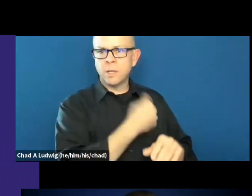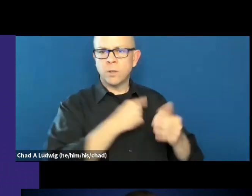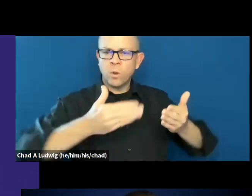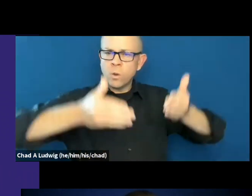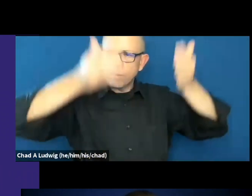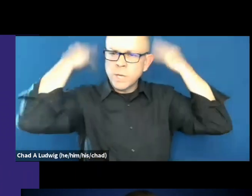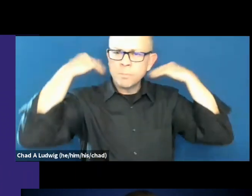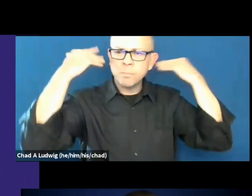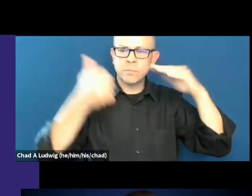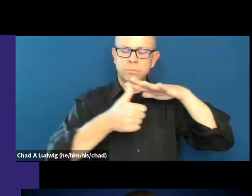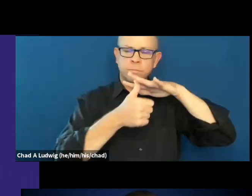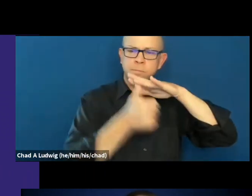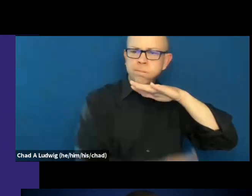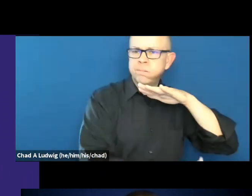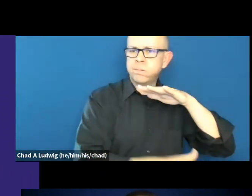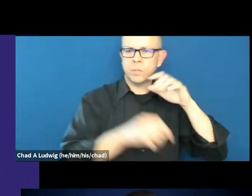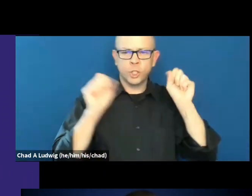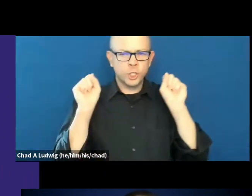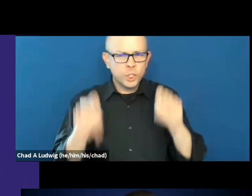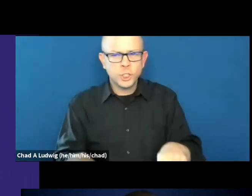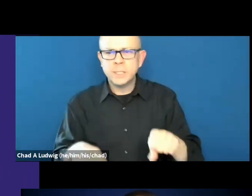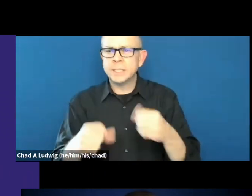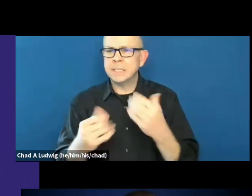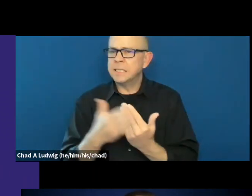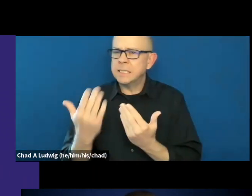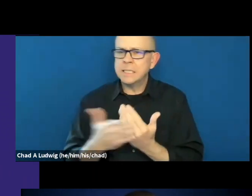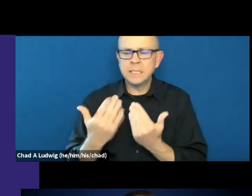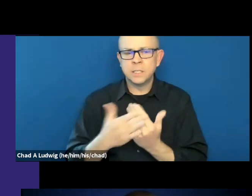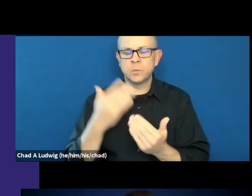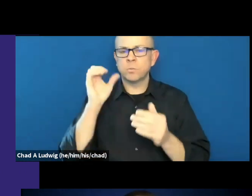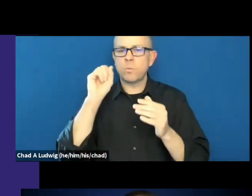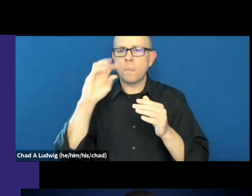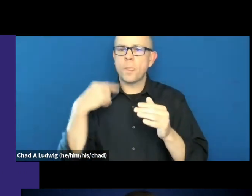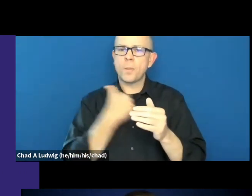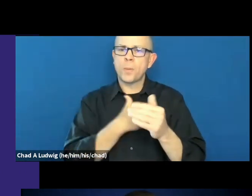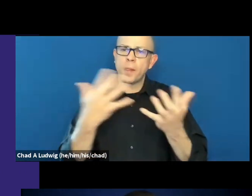cities. We don't want to end up getting overwhelmed and